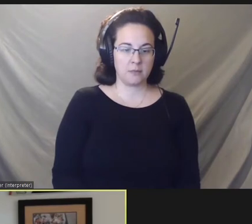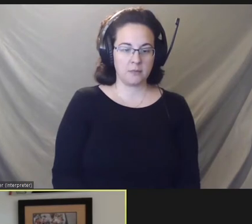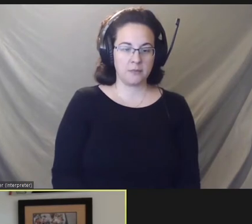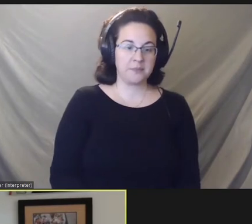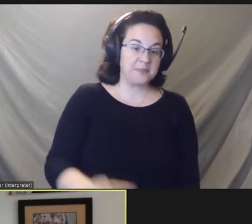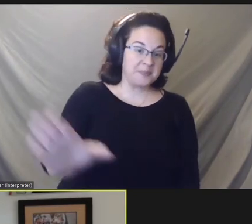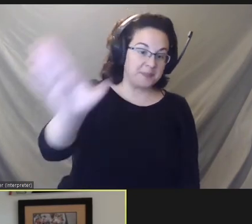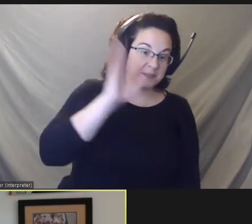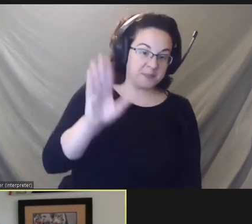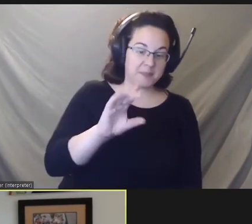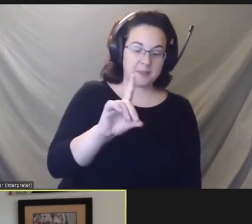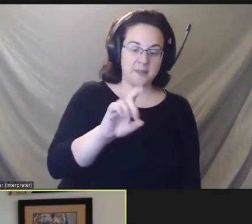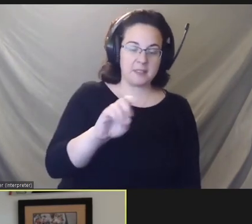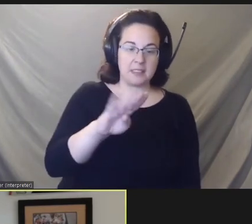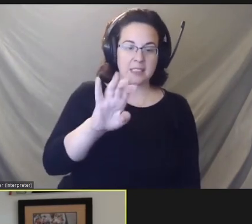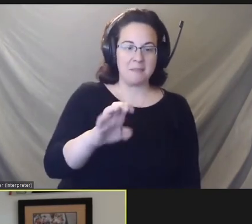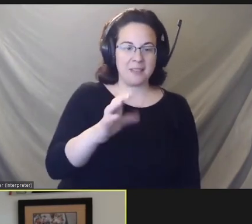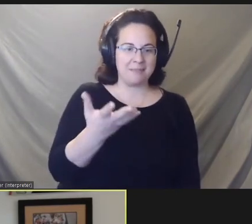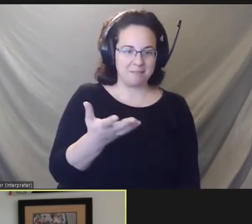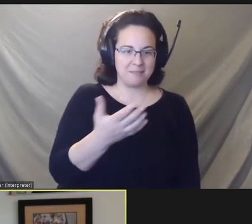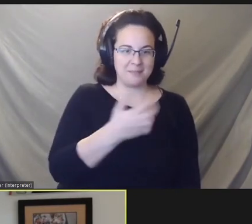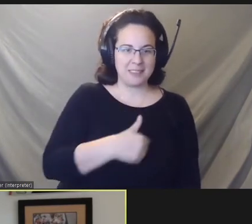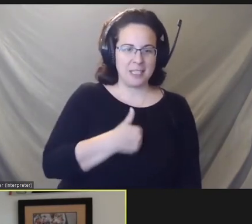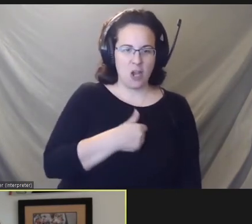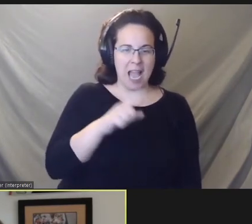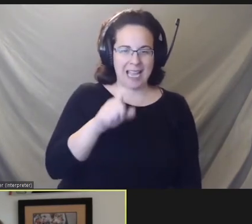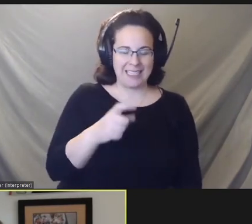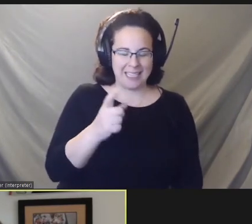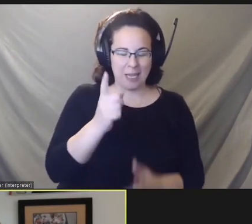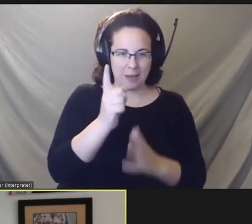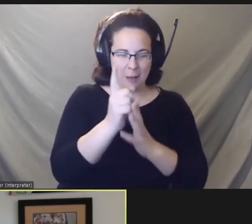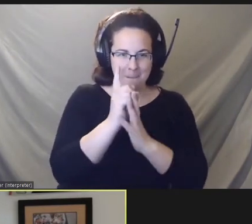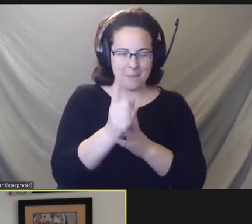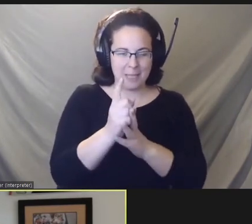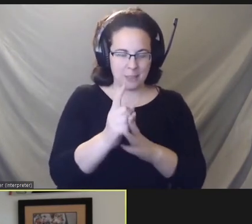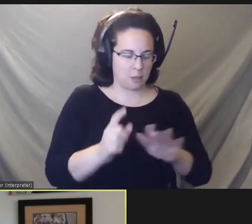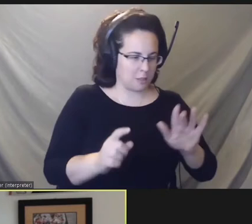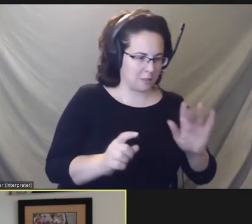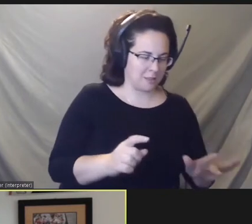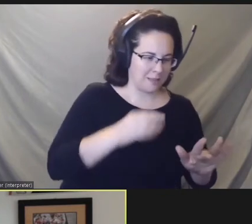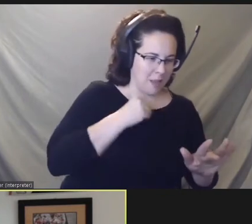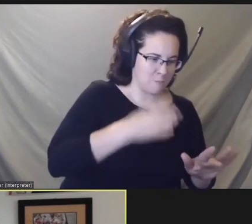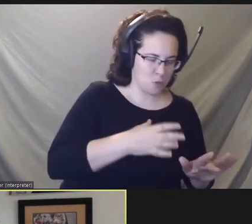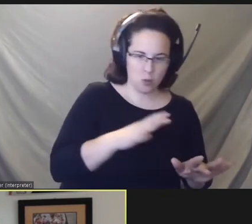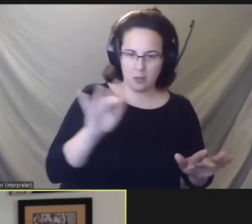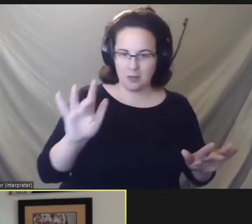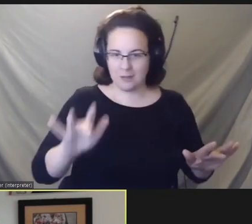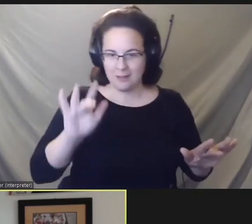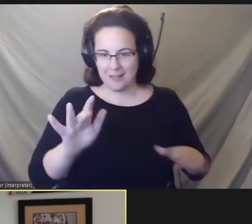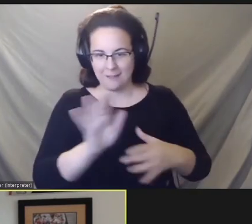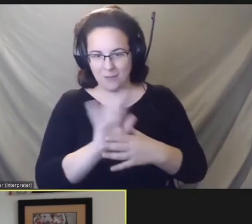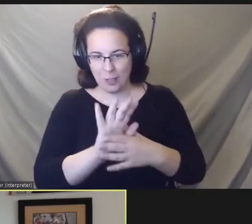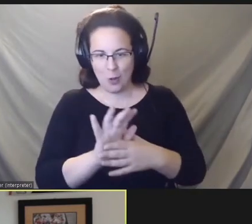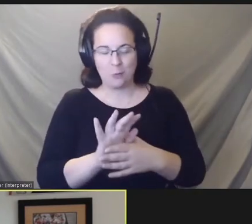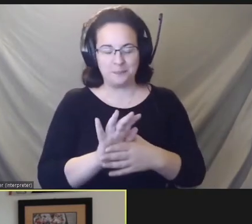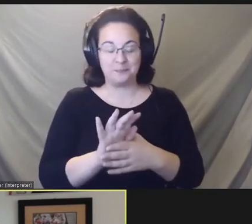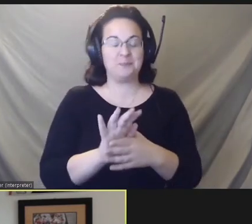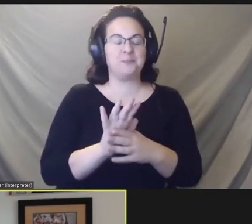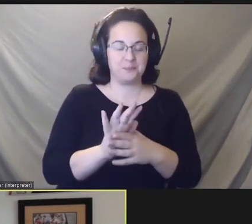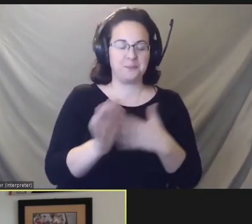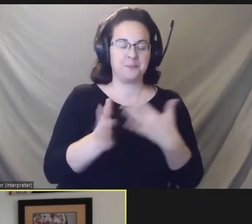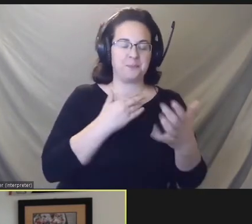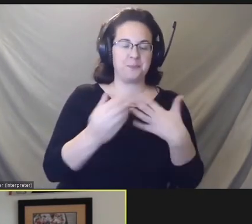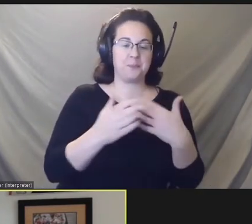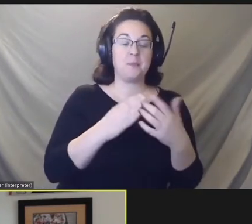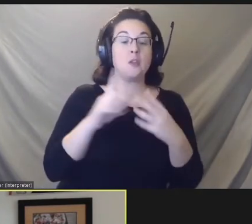Hey, Debbie. Sorry, it takes a minute to toggle mute and turn your video back on and all that good stuff. But in reference to